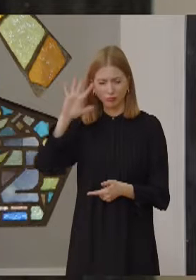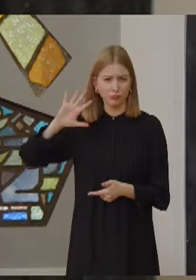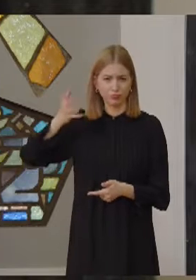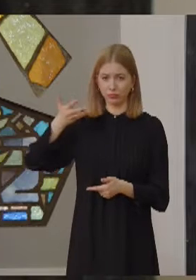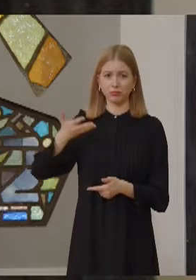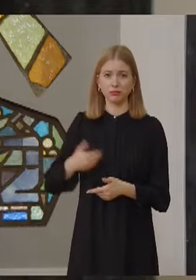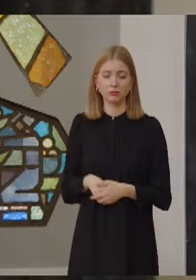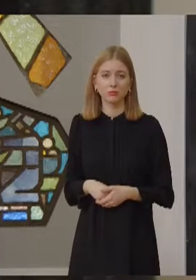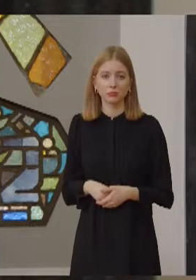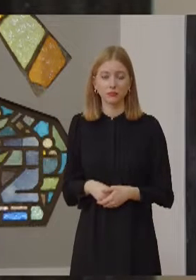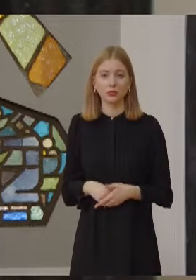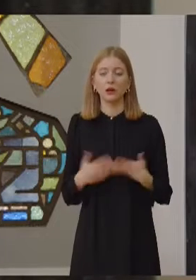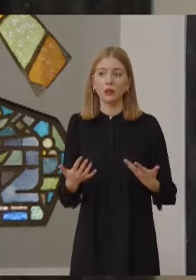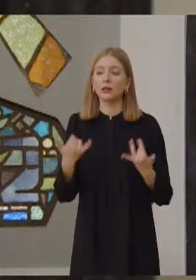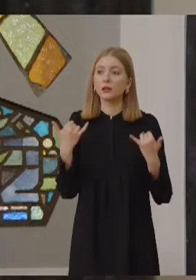whether they are